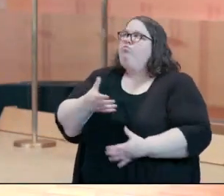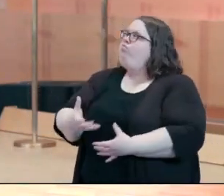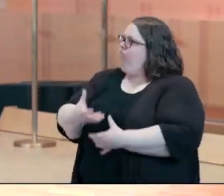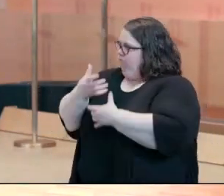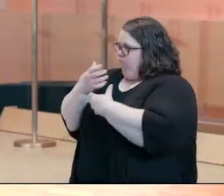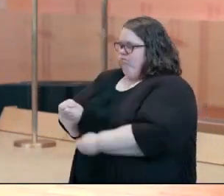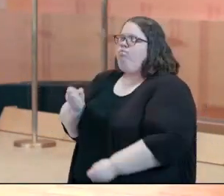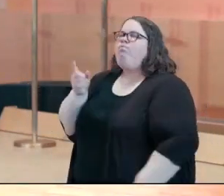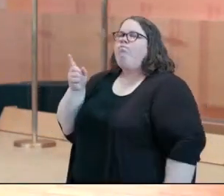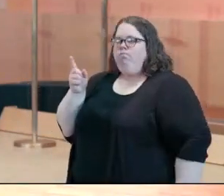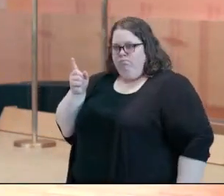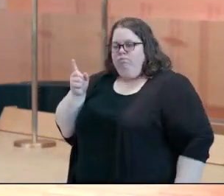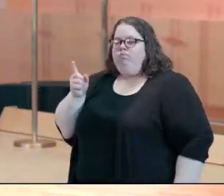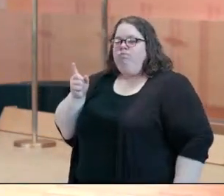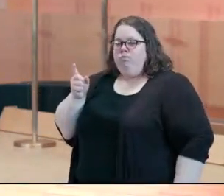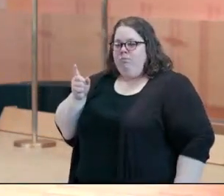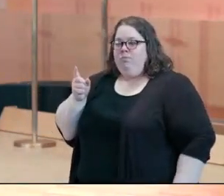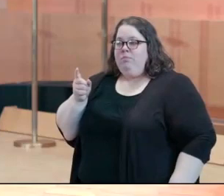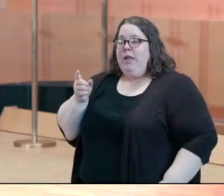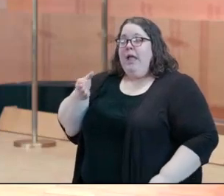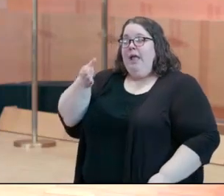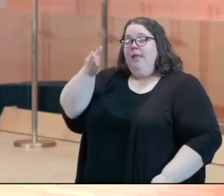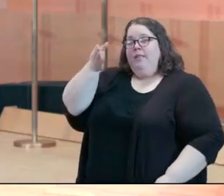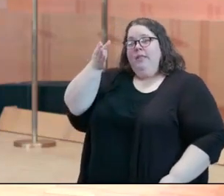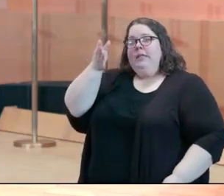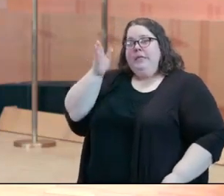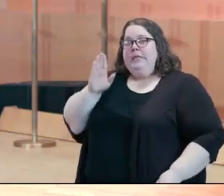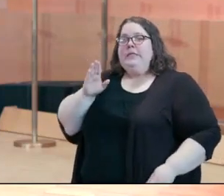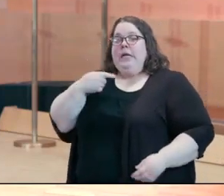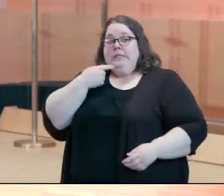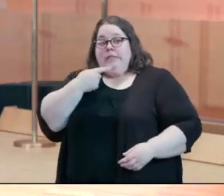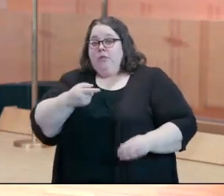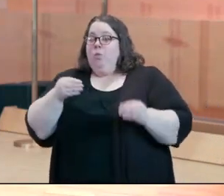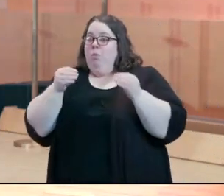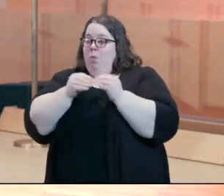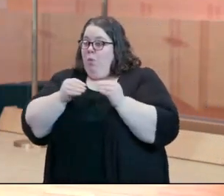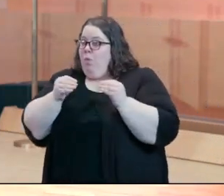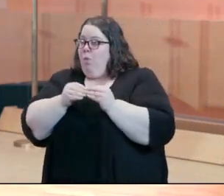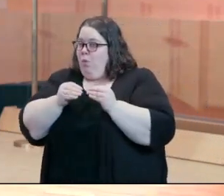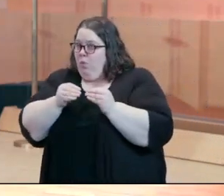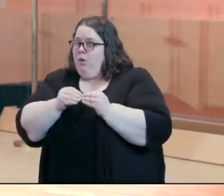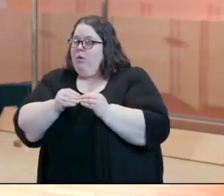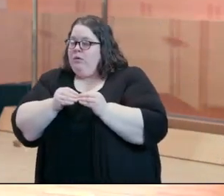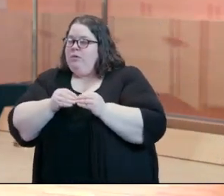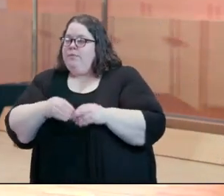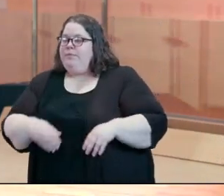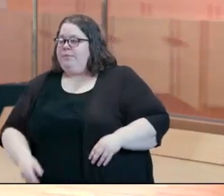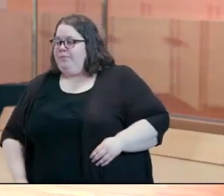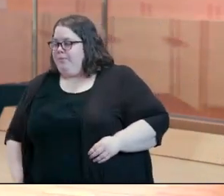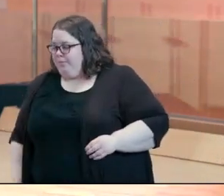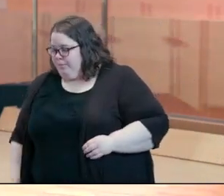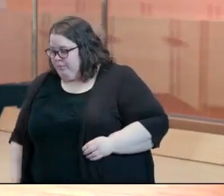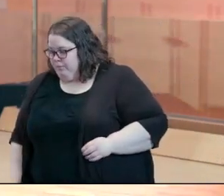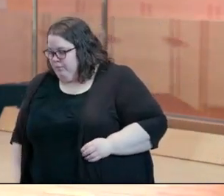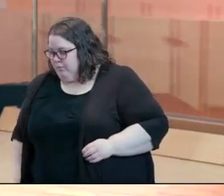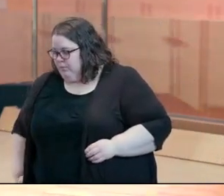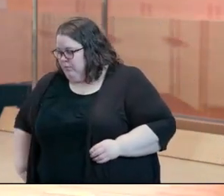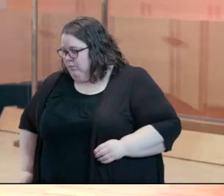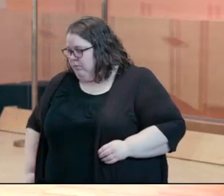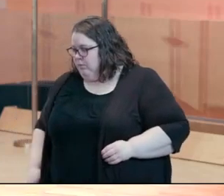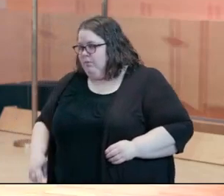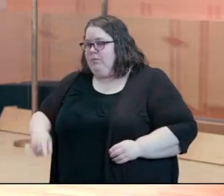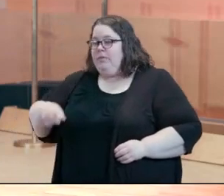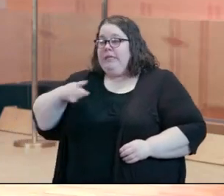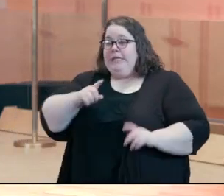in what God says, and yet God takes it to another level and gives him the next most valuable thing to people in those days, and it